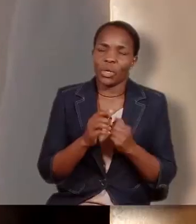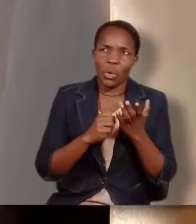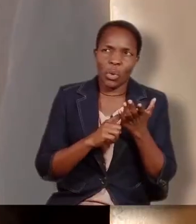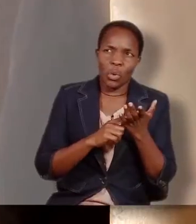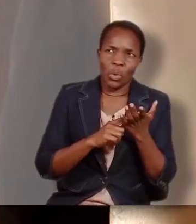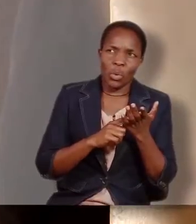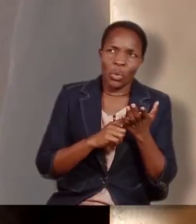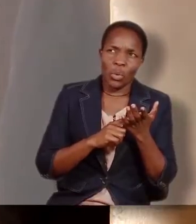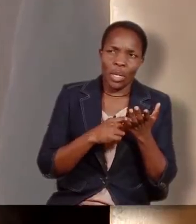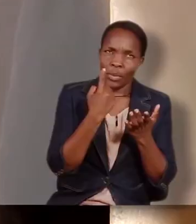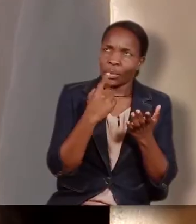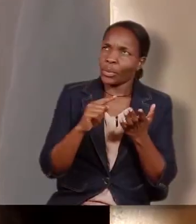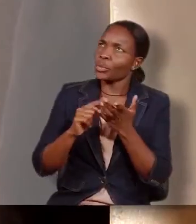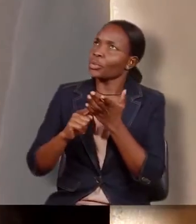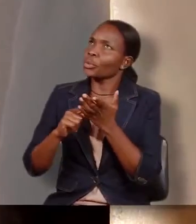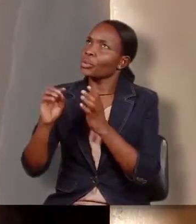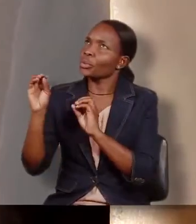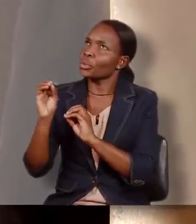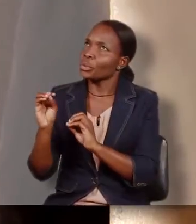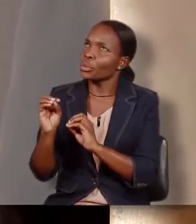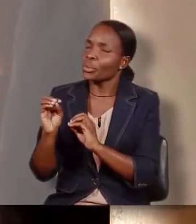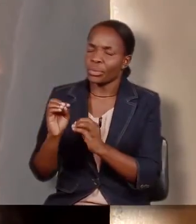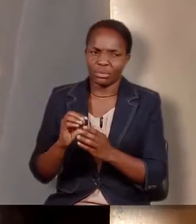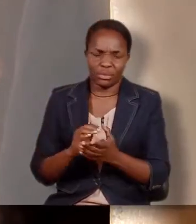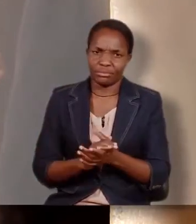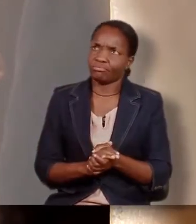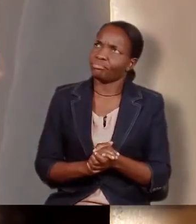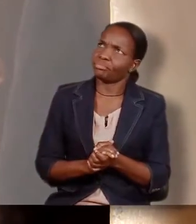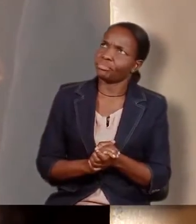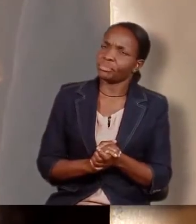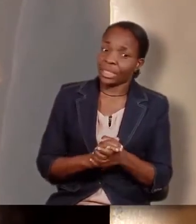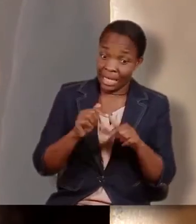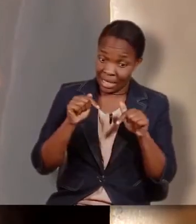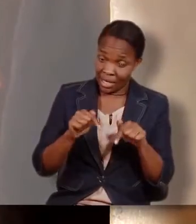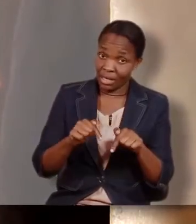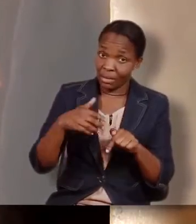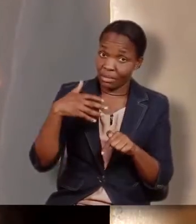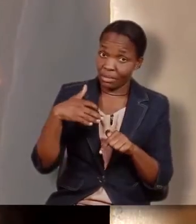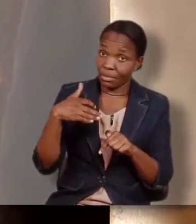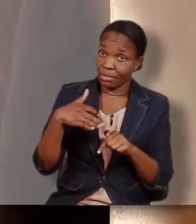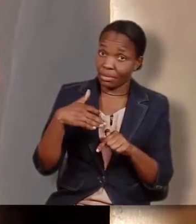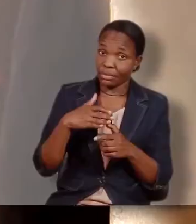Non-white only and white only in Namibia.